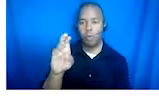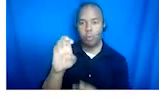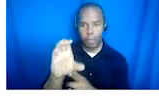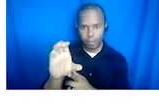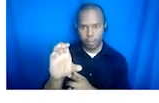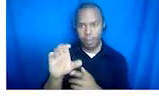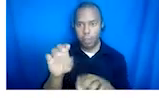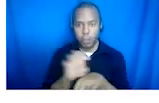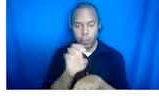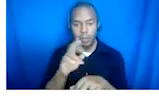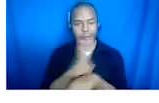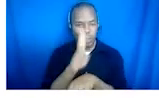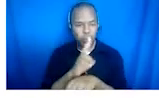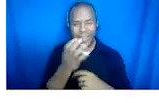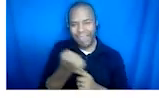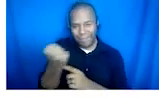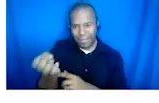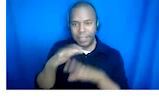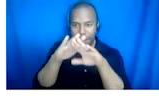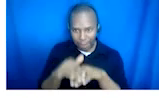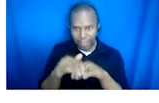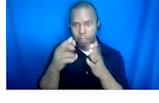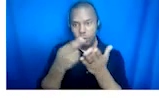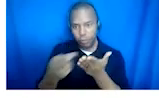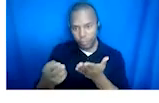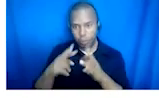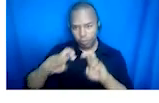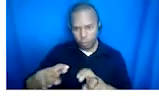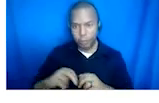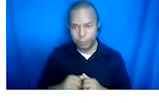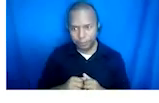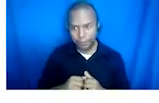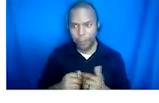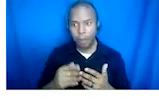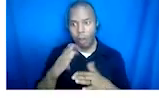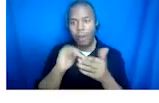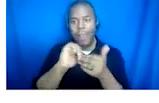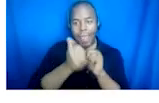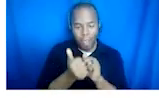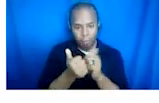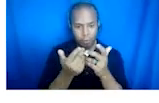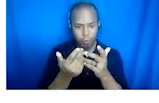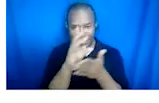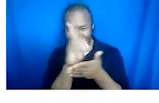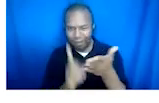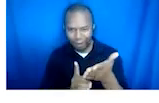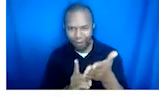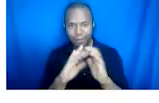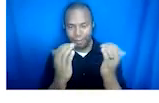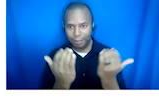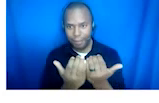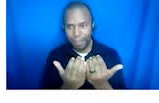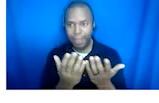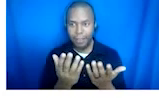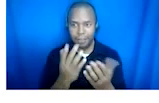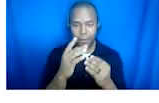evidence-based research to guide how to design a course, and that student engagement and